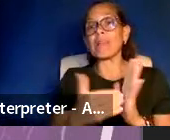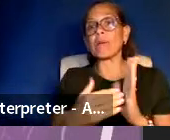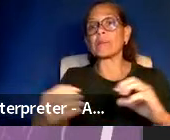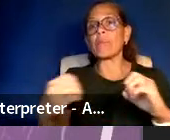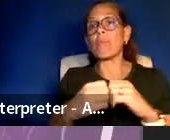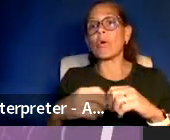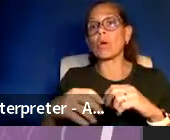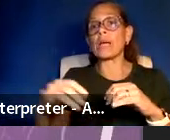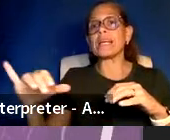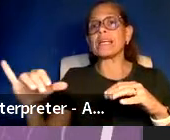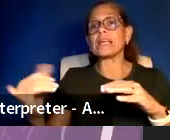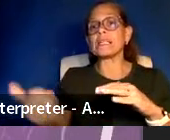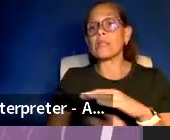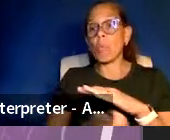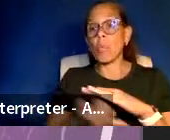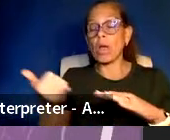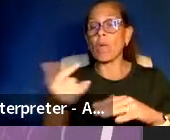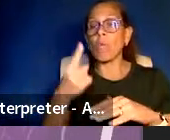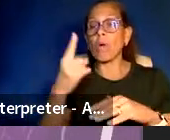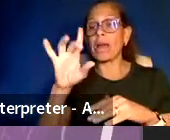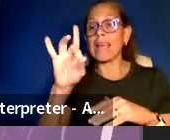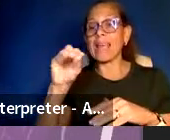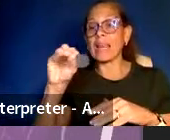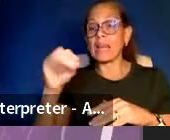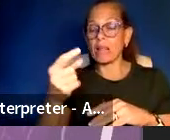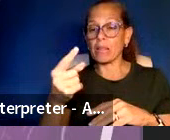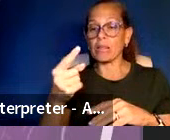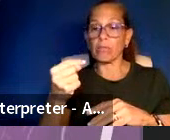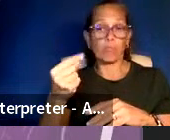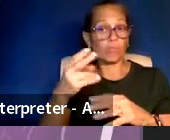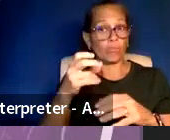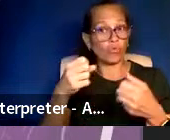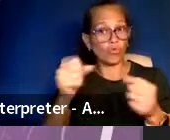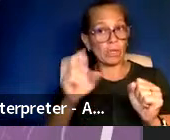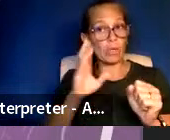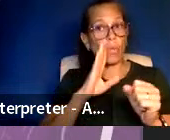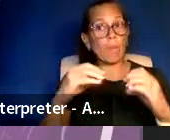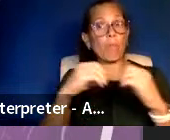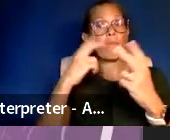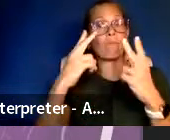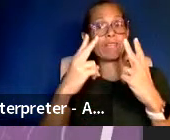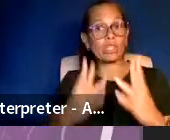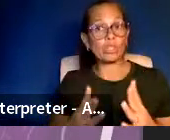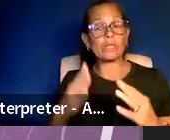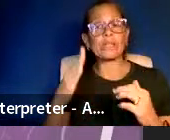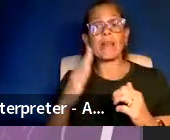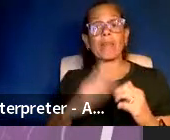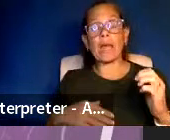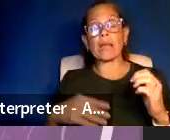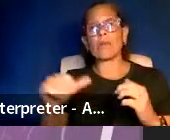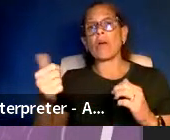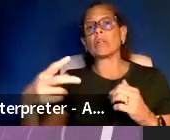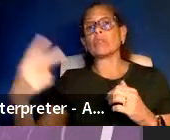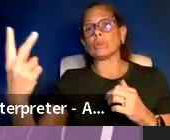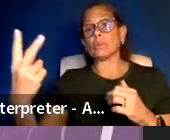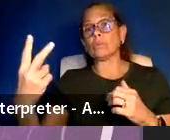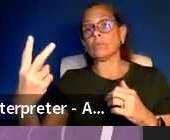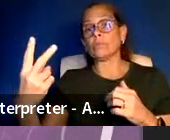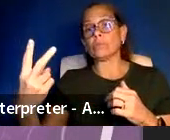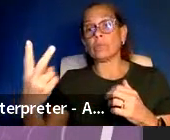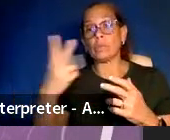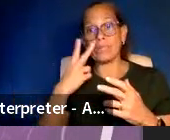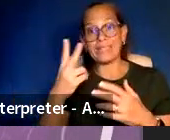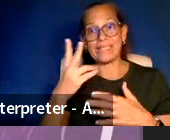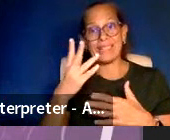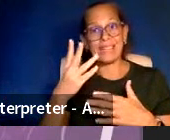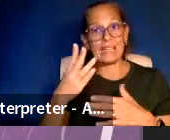subway trips. 180th Street is going to get more visitors than the two Metro North stations being talked here. Are we seeing